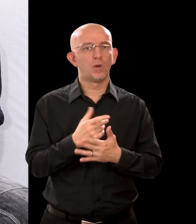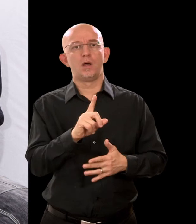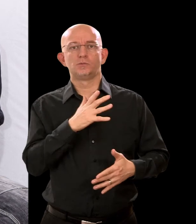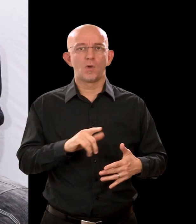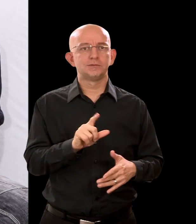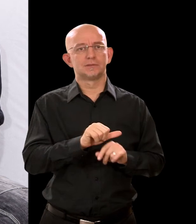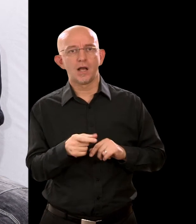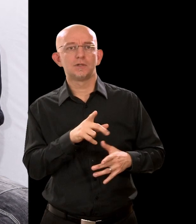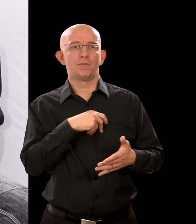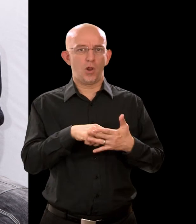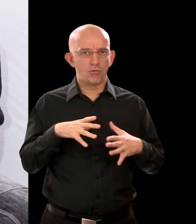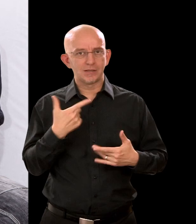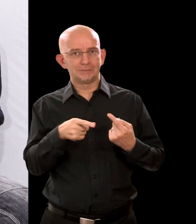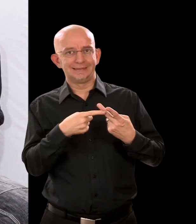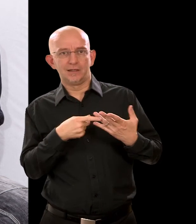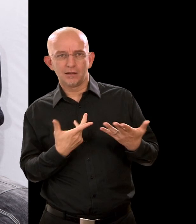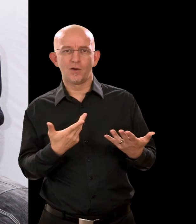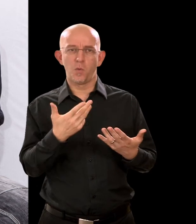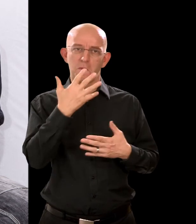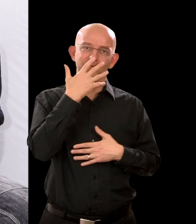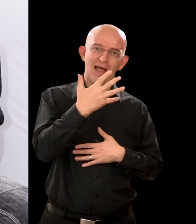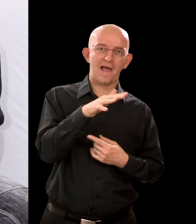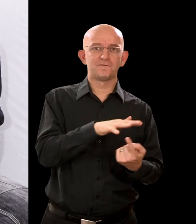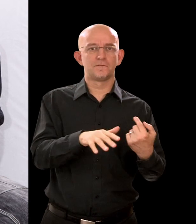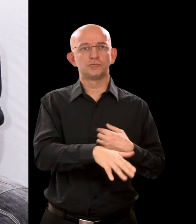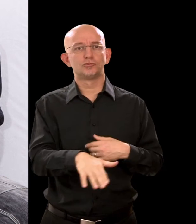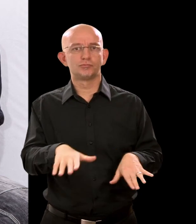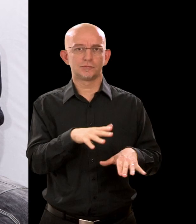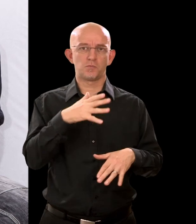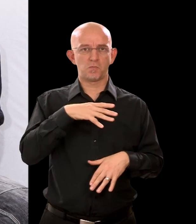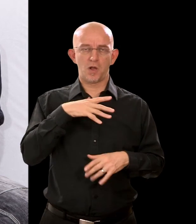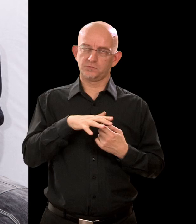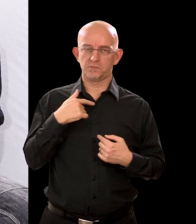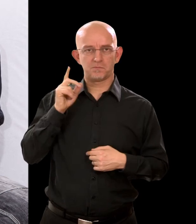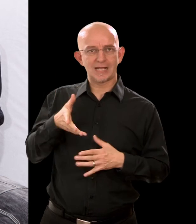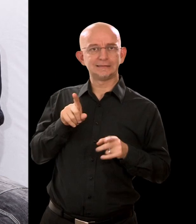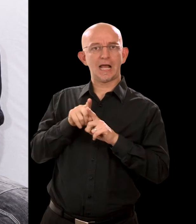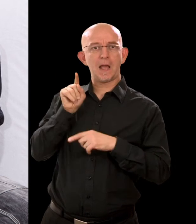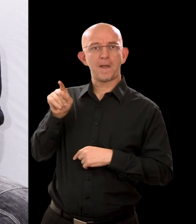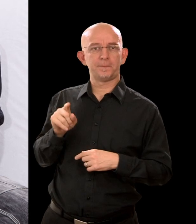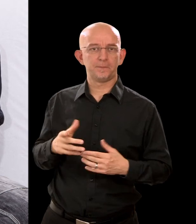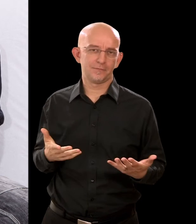think, how is he really that different from the ones they've got already? So, but